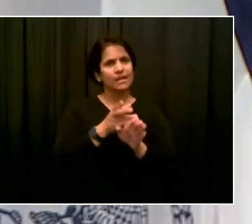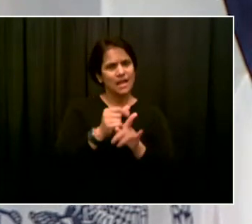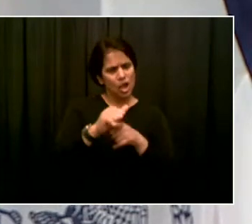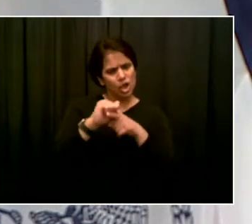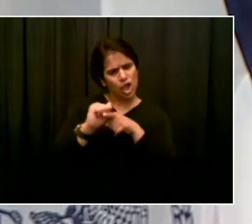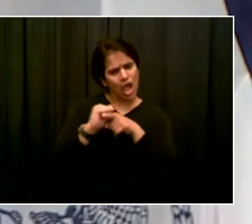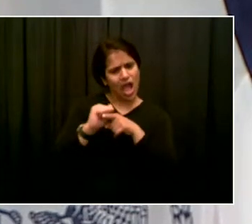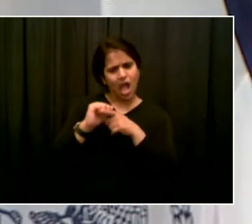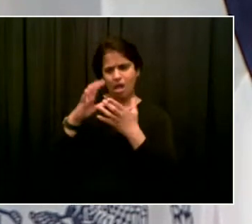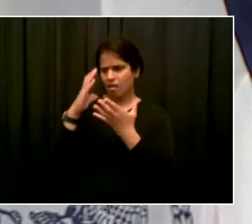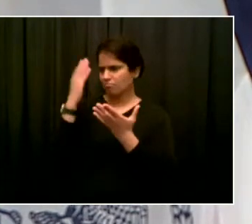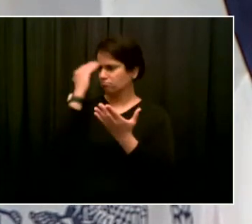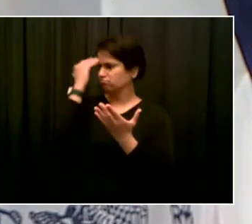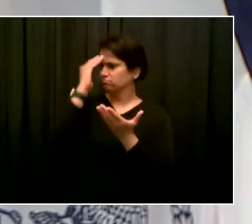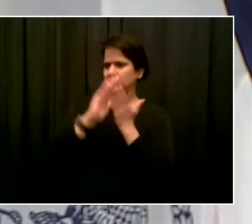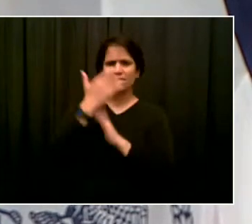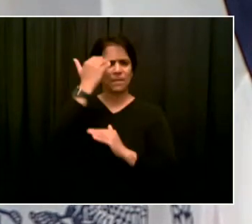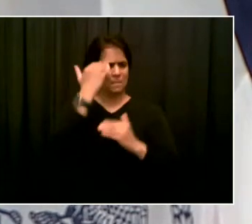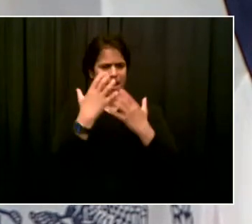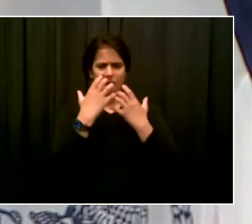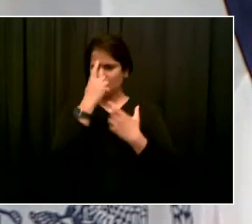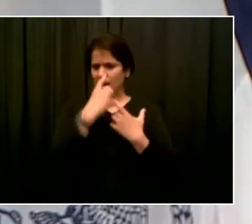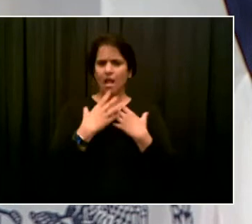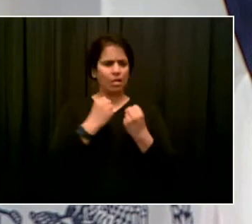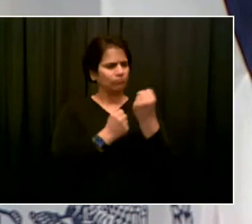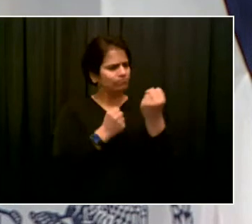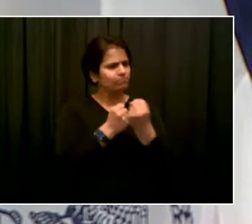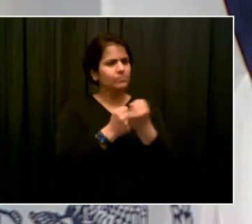time, yes, but the underlying idea